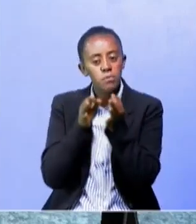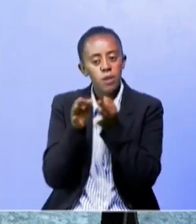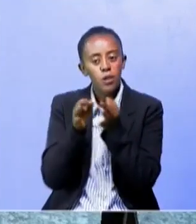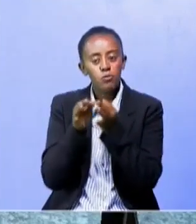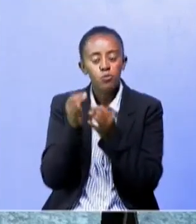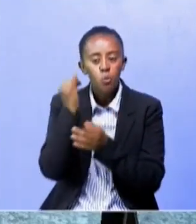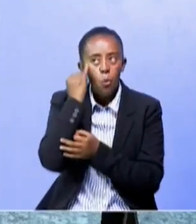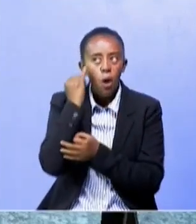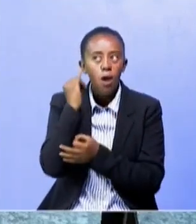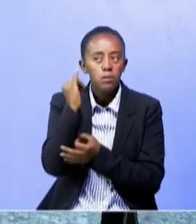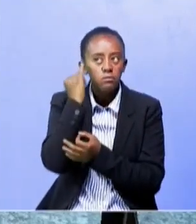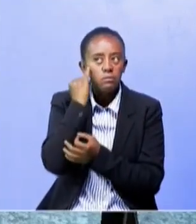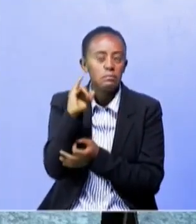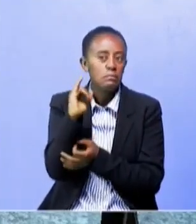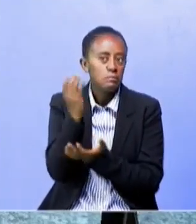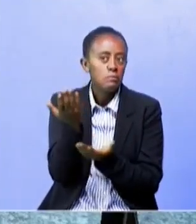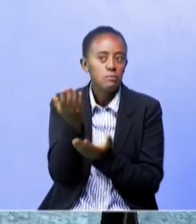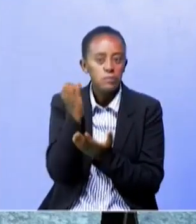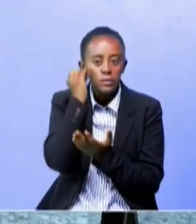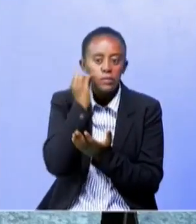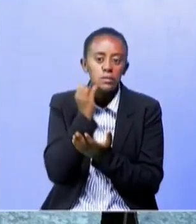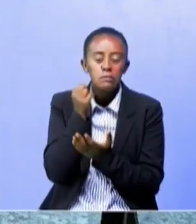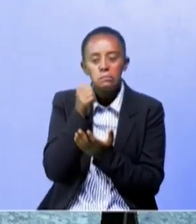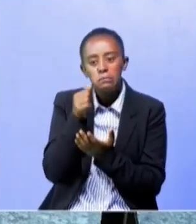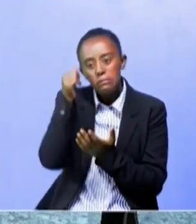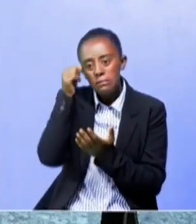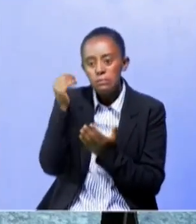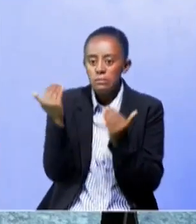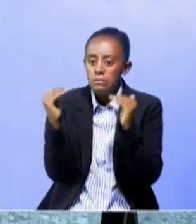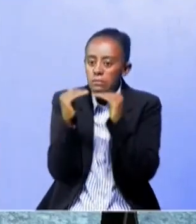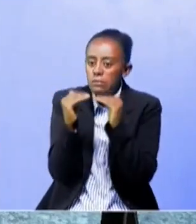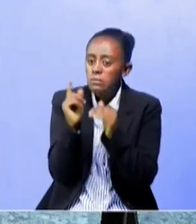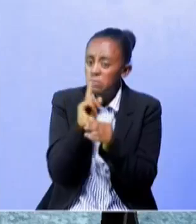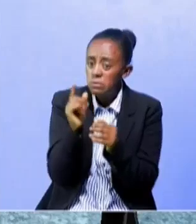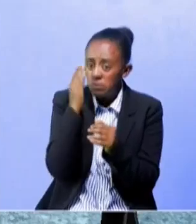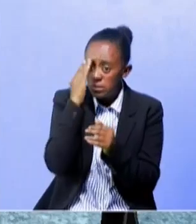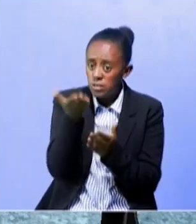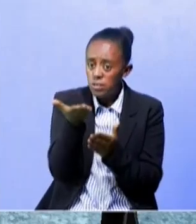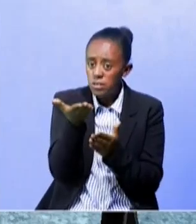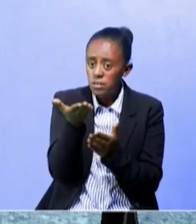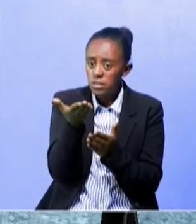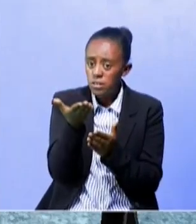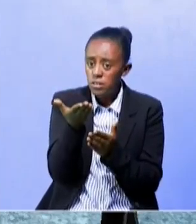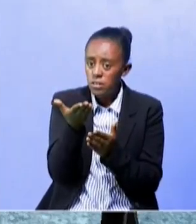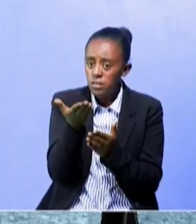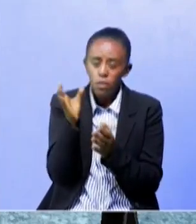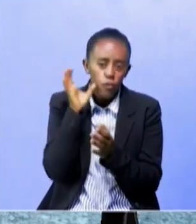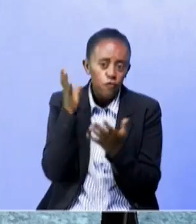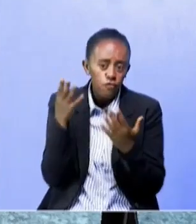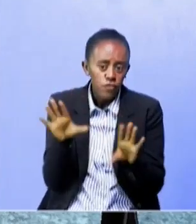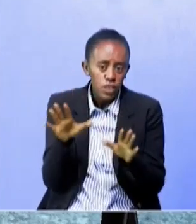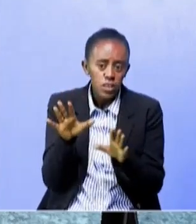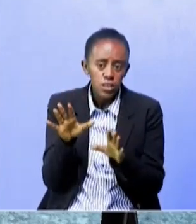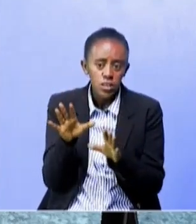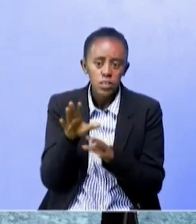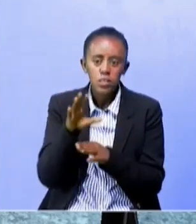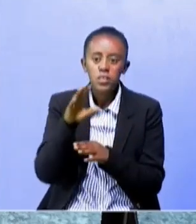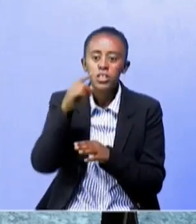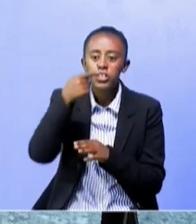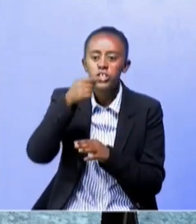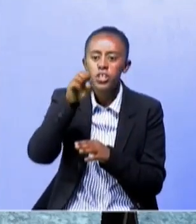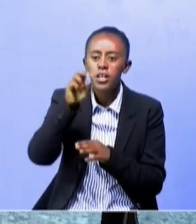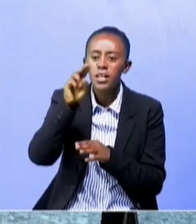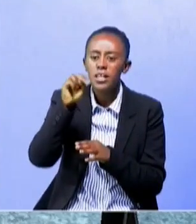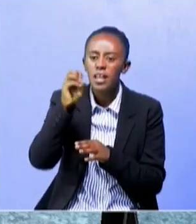idea about gender. You know what gender means, students? Have you ever heard the word gender